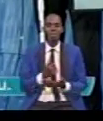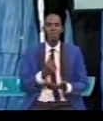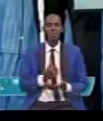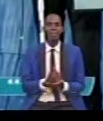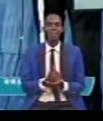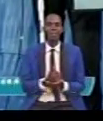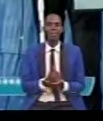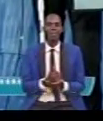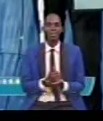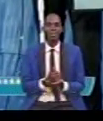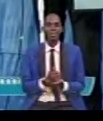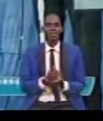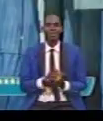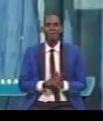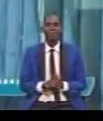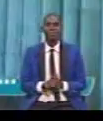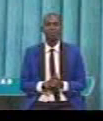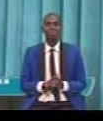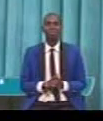Amen.